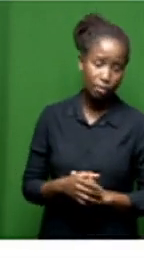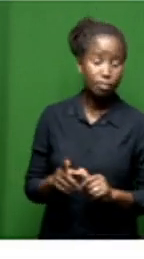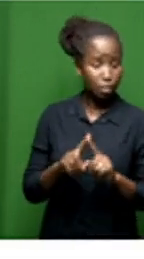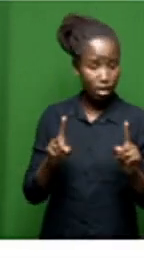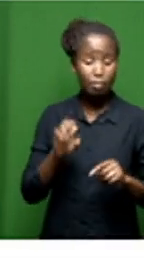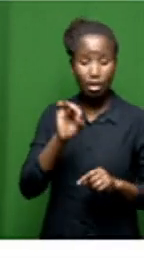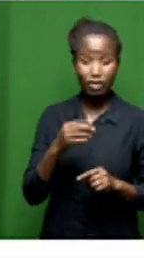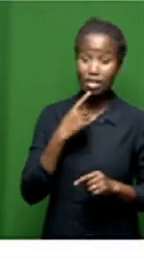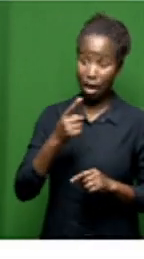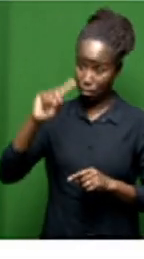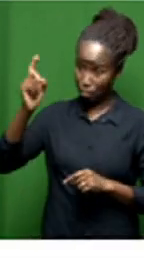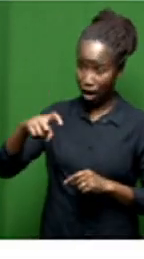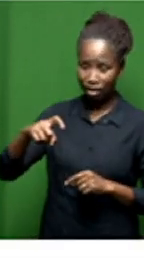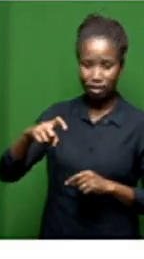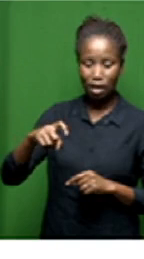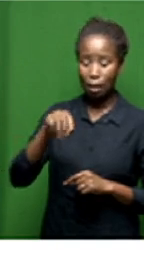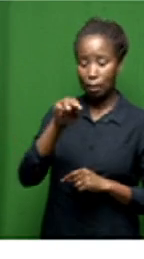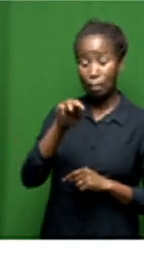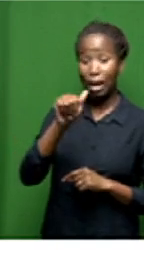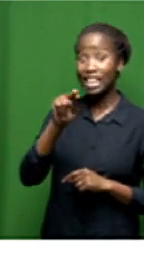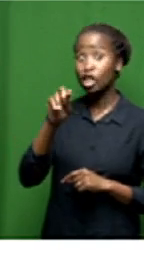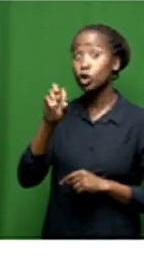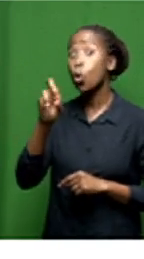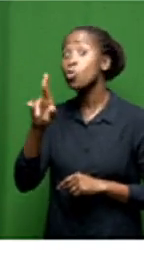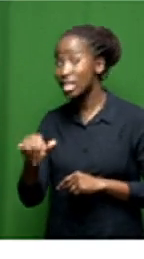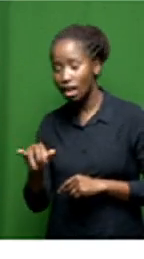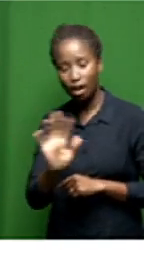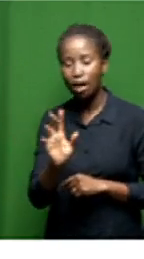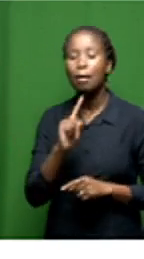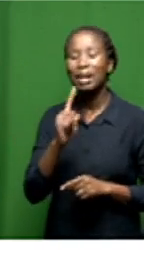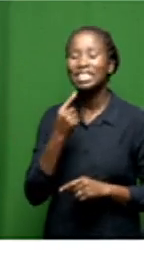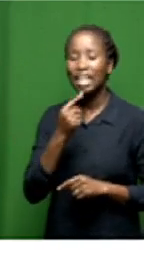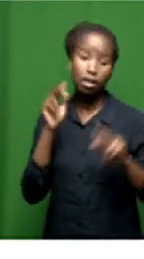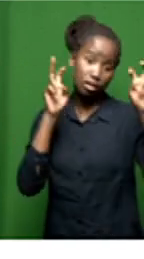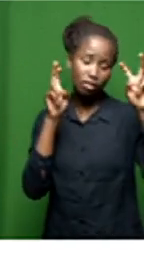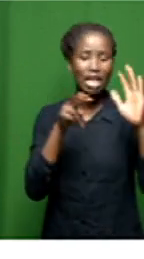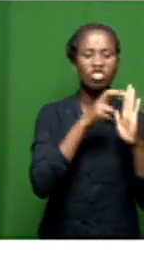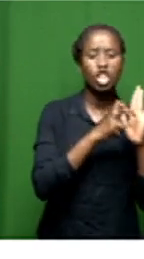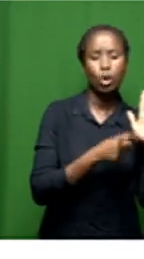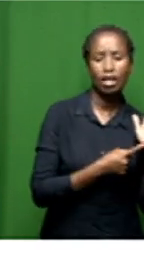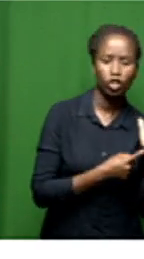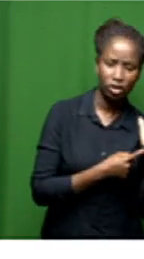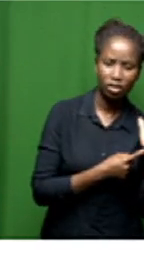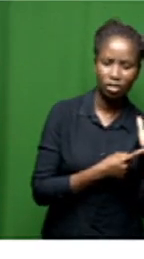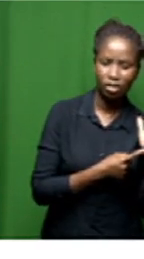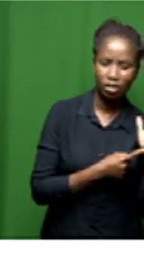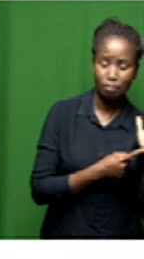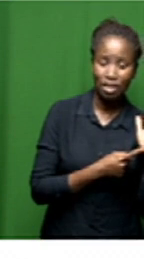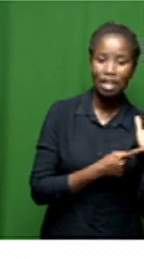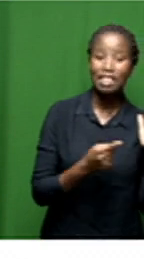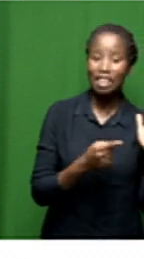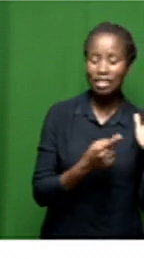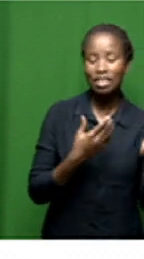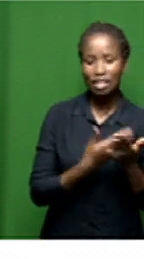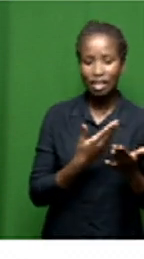on to, we don't call it mandatory as a word, called regulations on vaccination, then it has to be thoughtfully put in a very